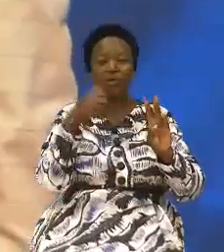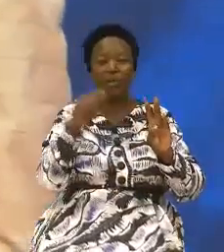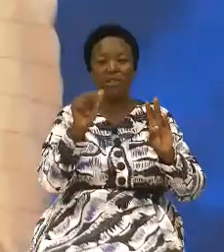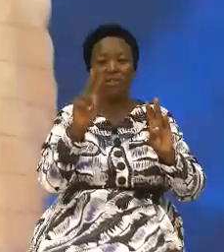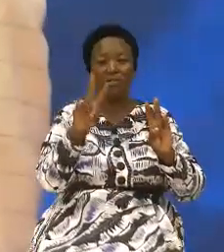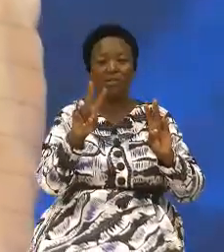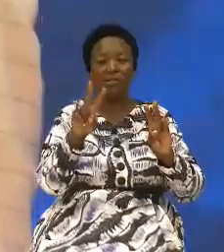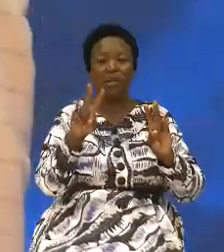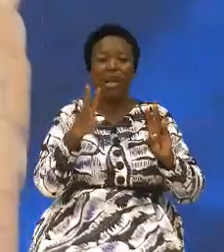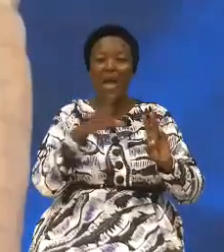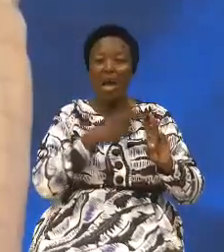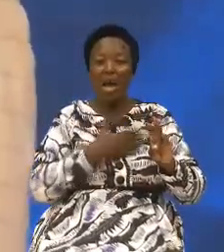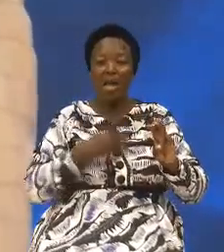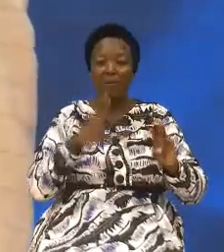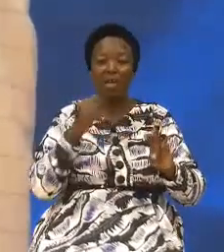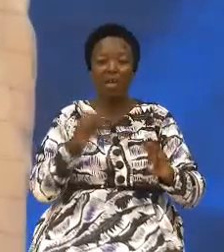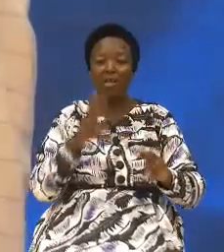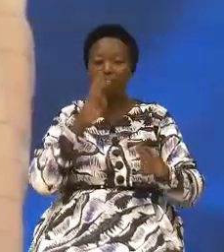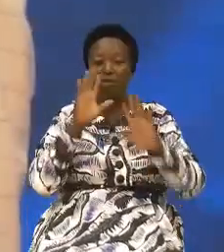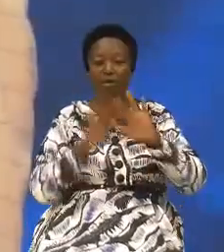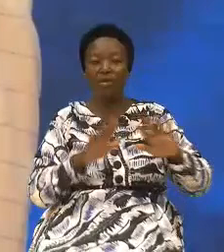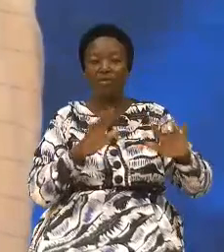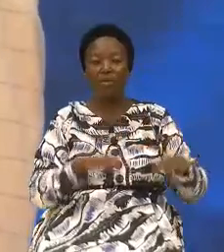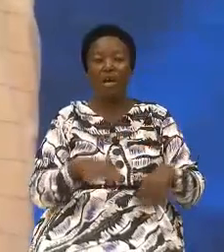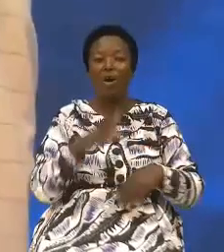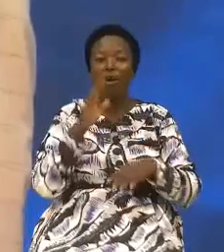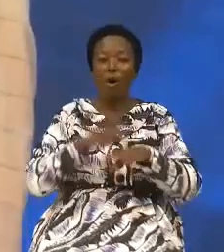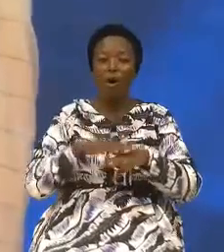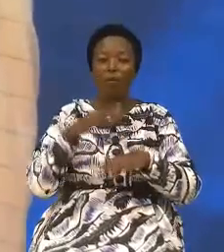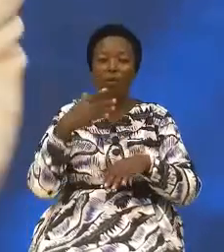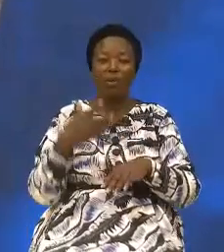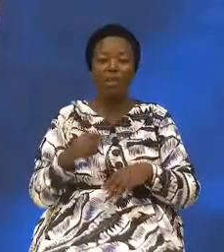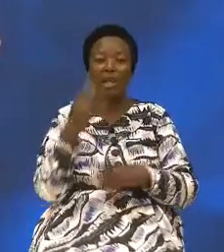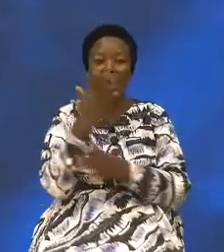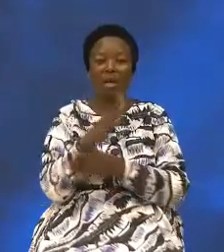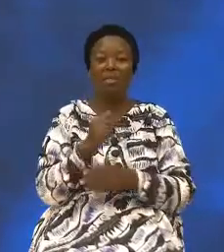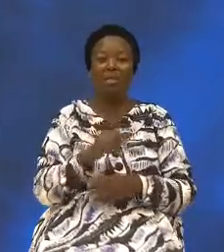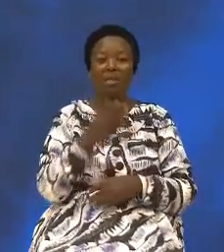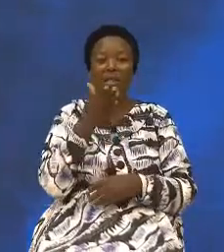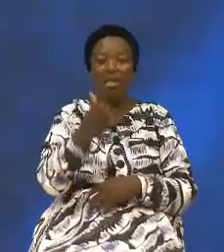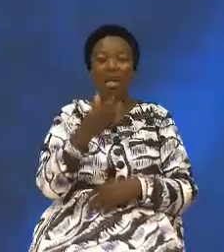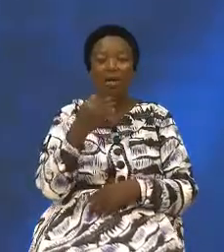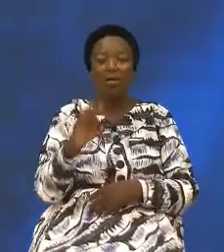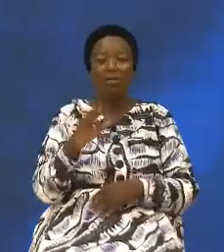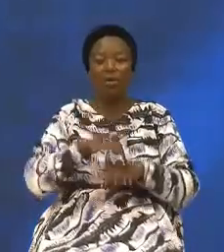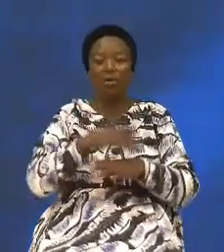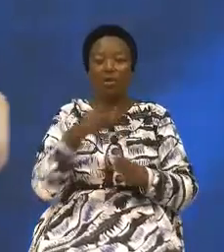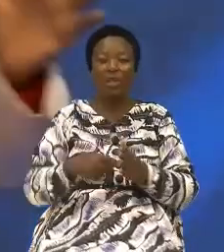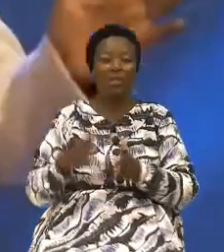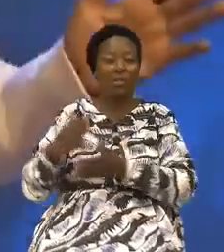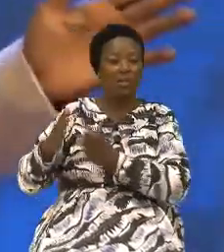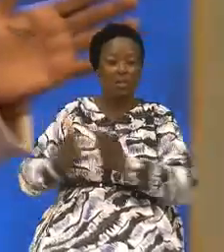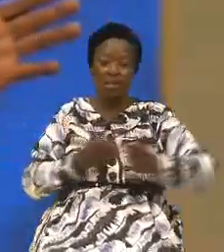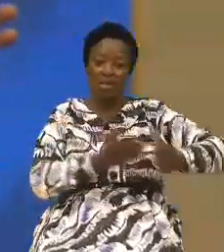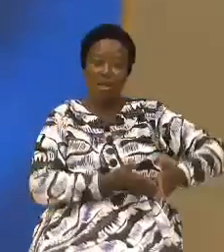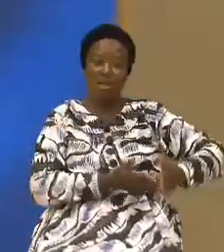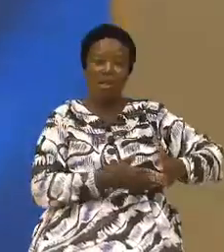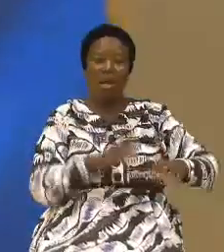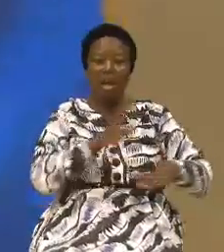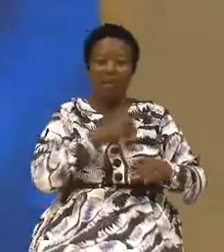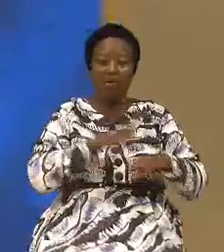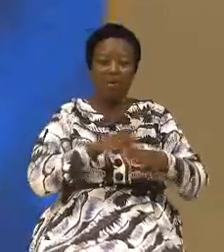river, upon the bank thereof, on this side and on that